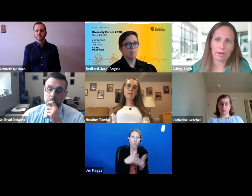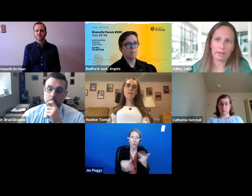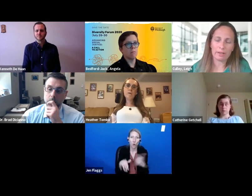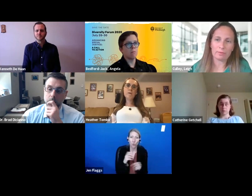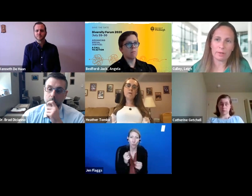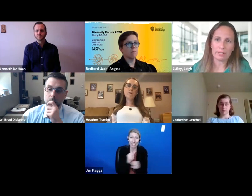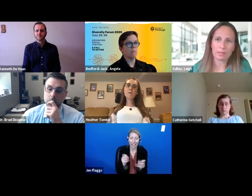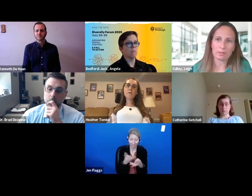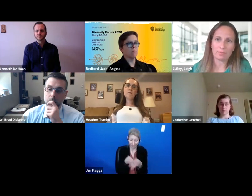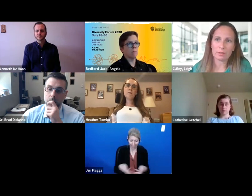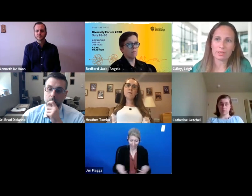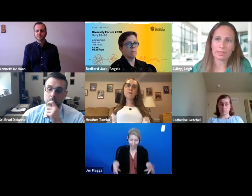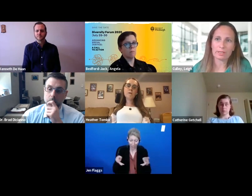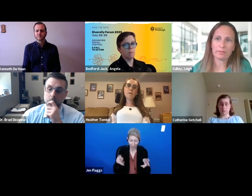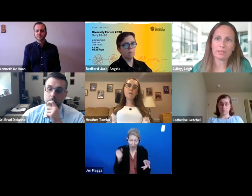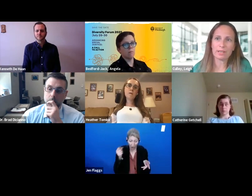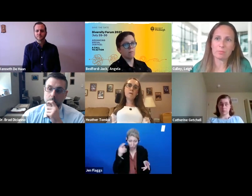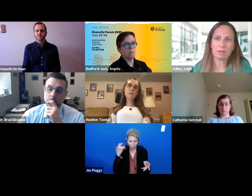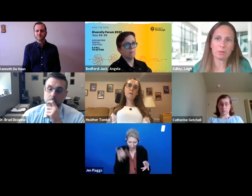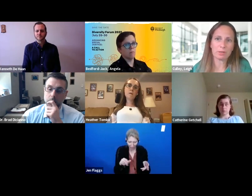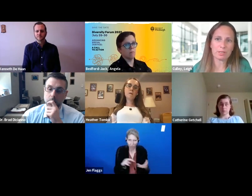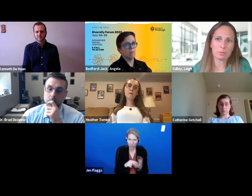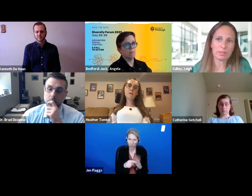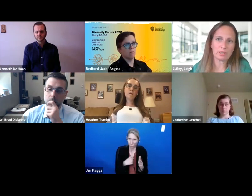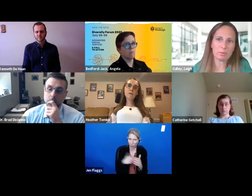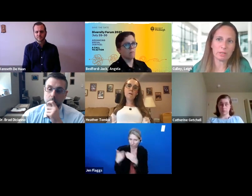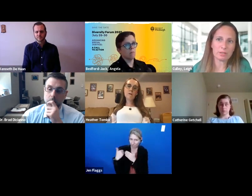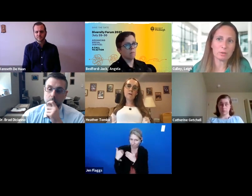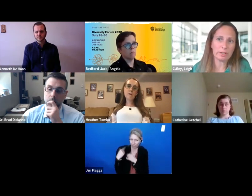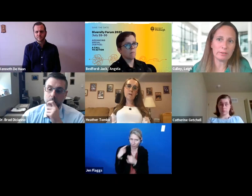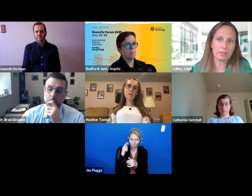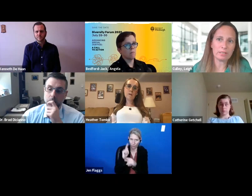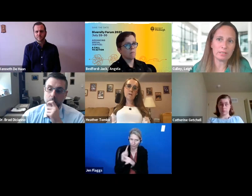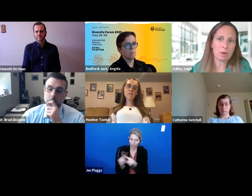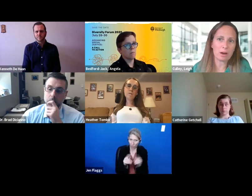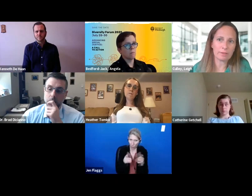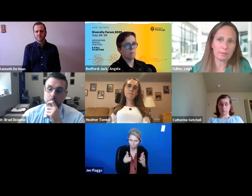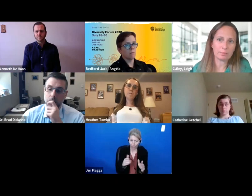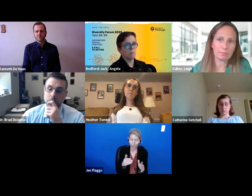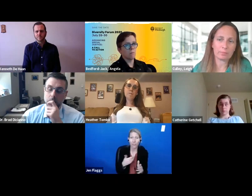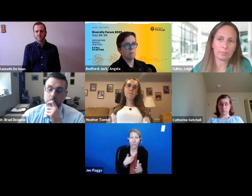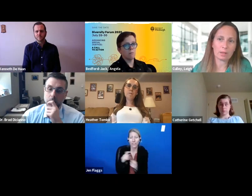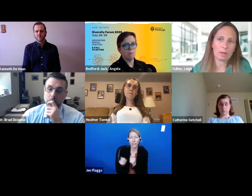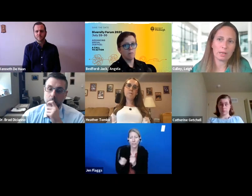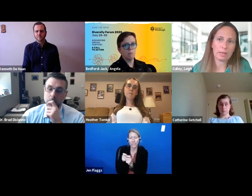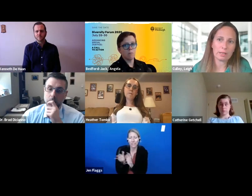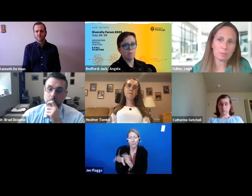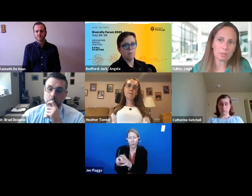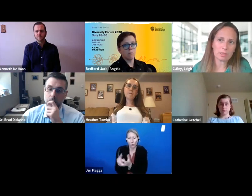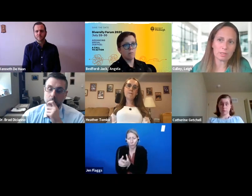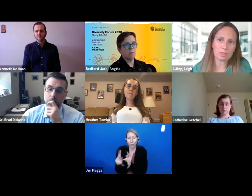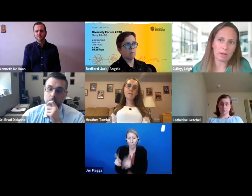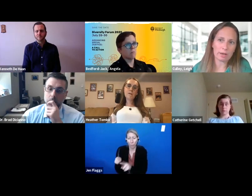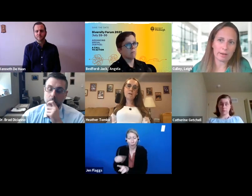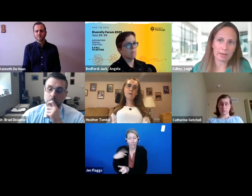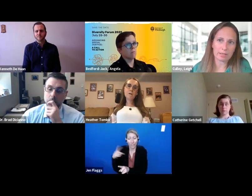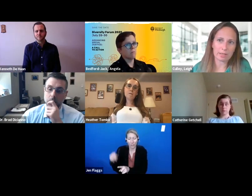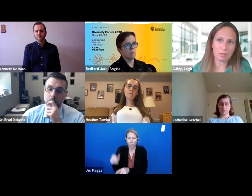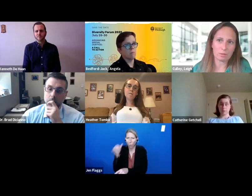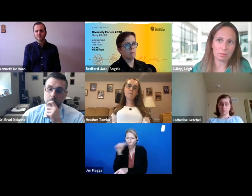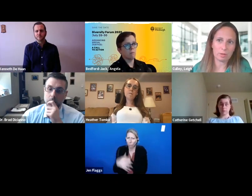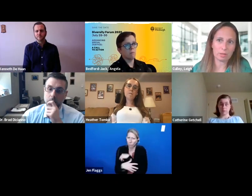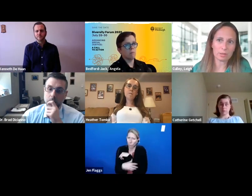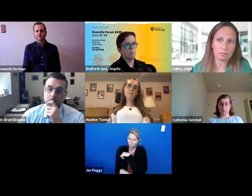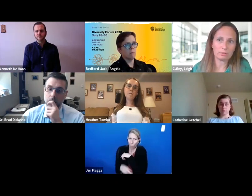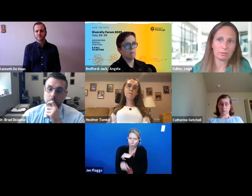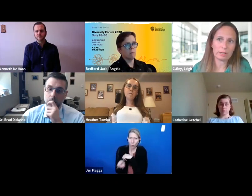in a variety of ways. There's a significant segment of persons with disabilities who live in deep poverty. These persons do not have access